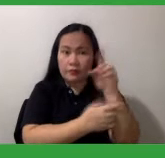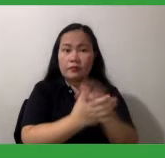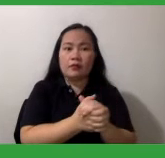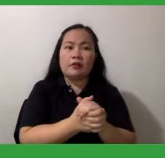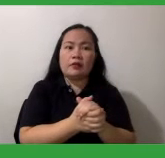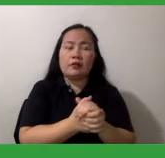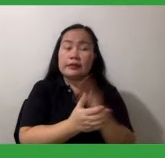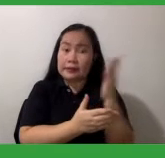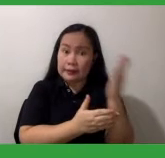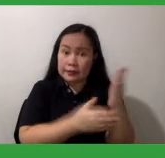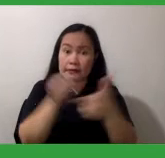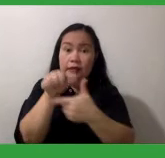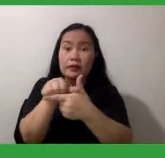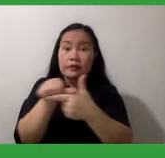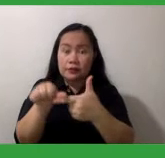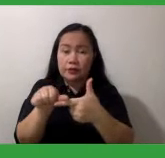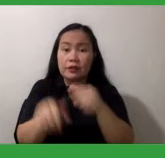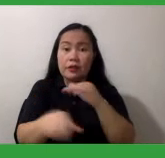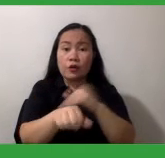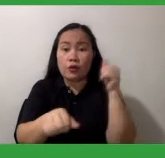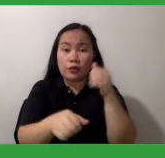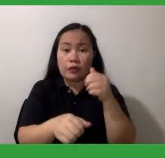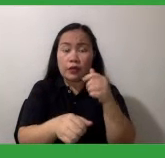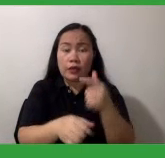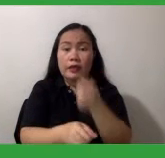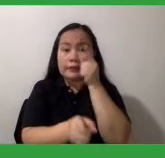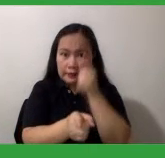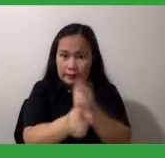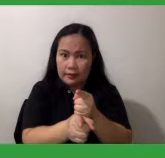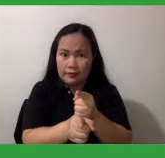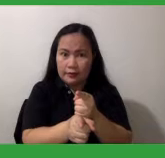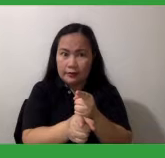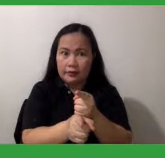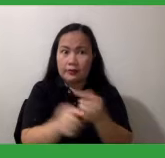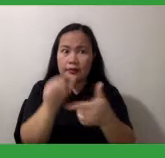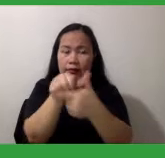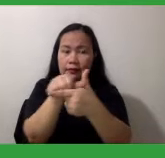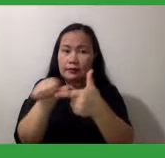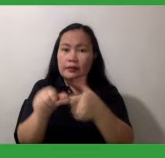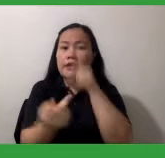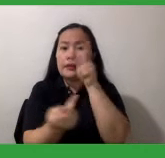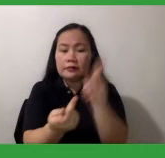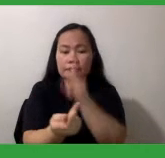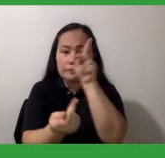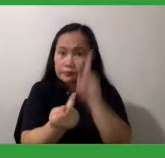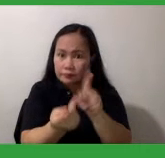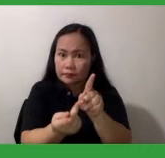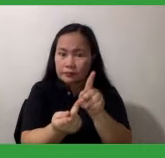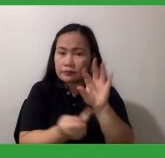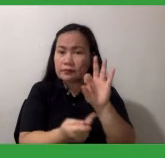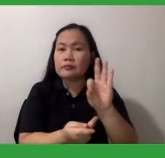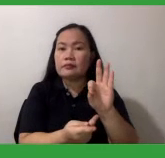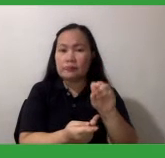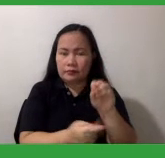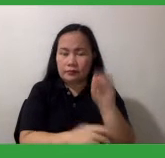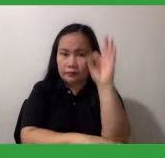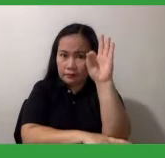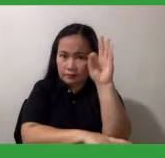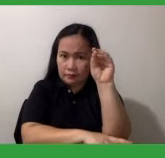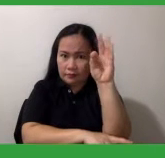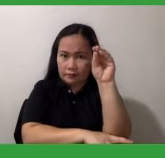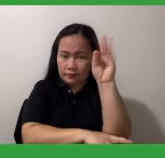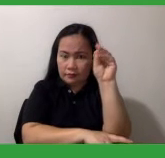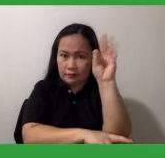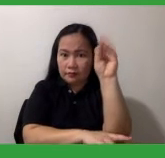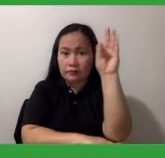the measure of 90 degrees. This angle is a right angle. Right angle measures exactly 90